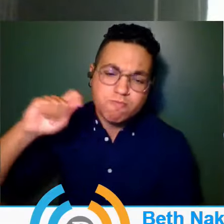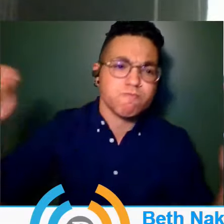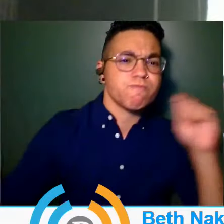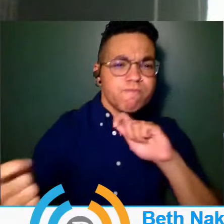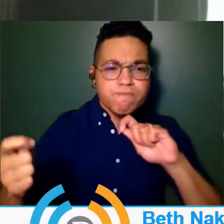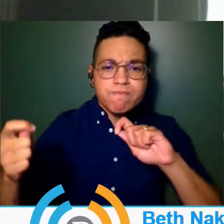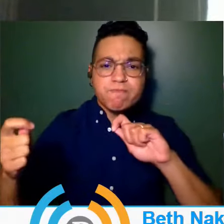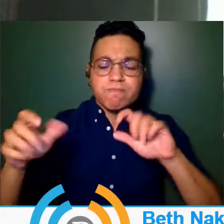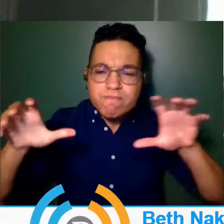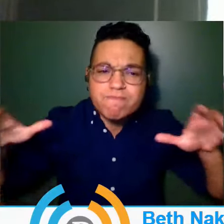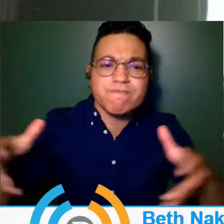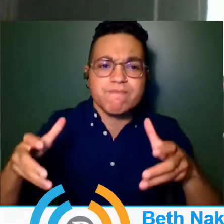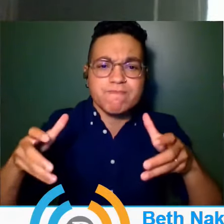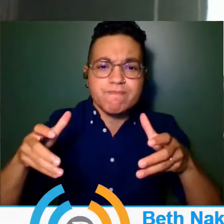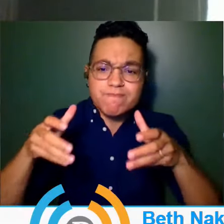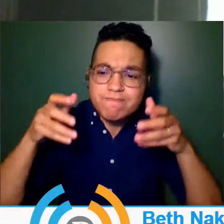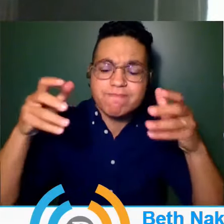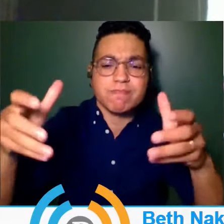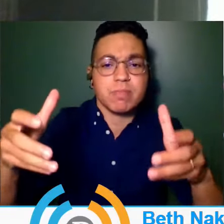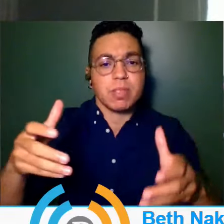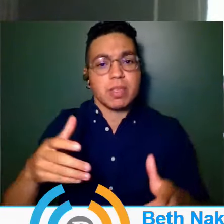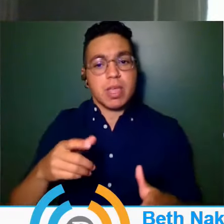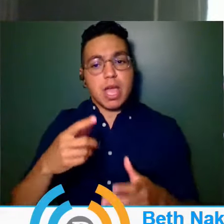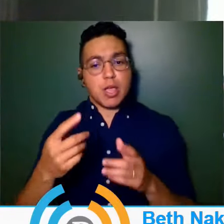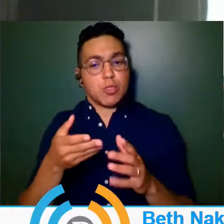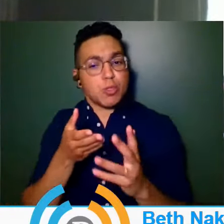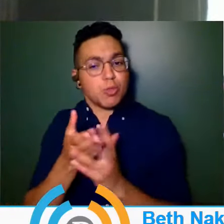through a framework of some police